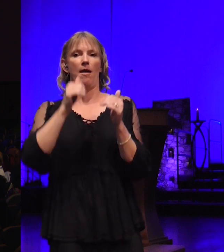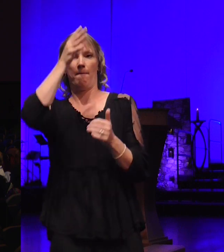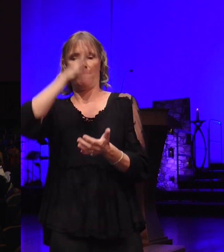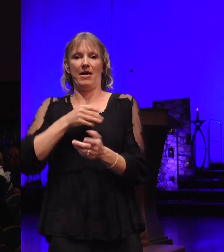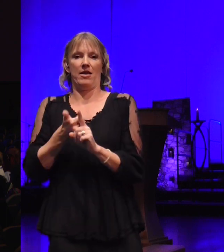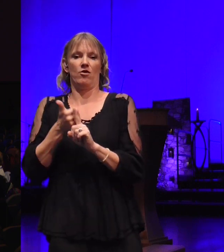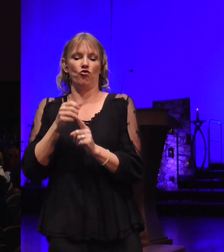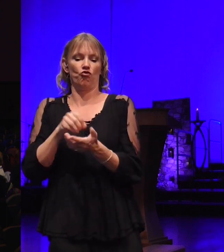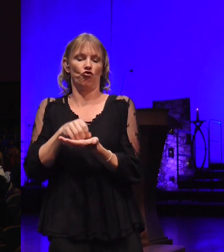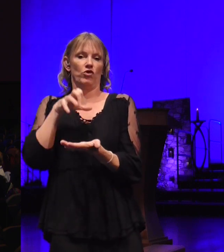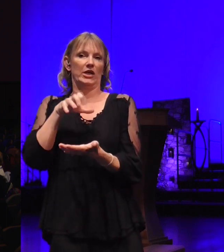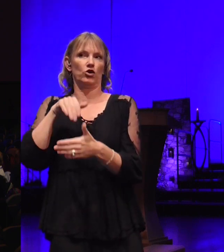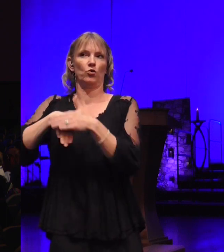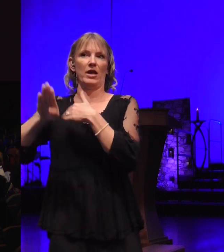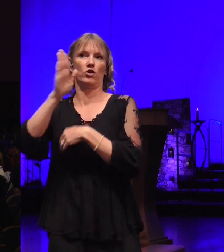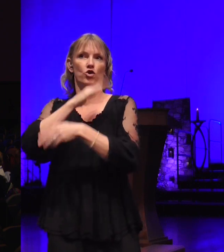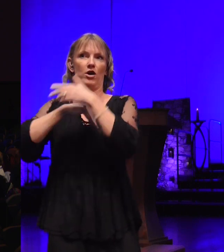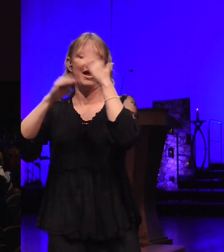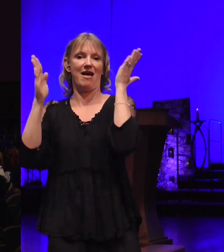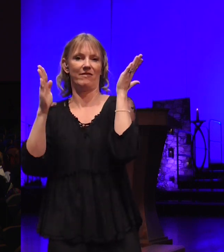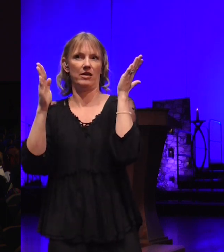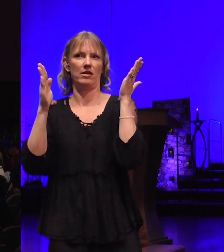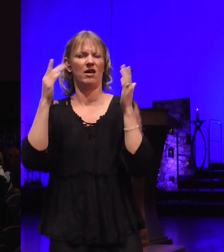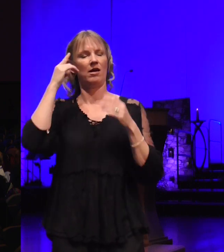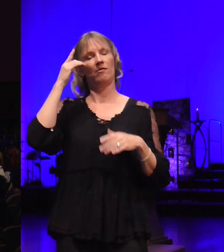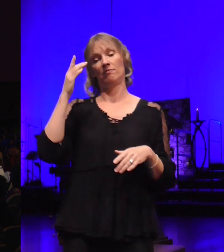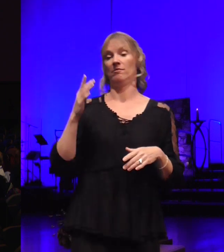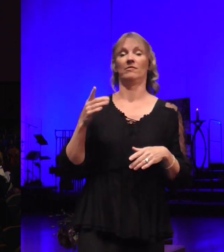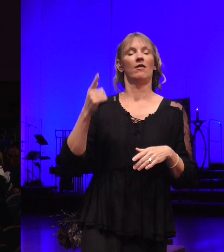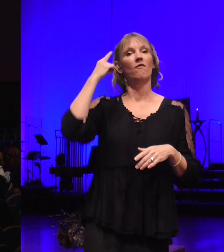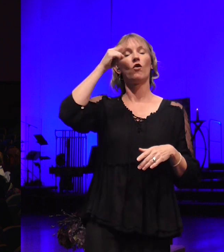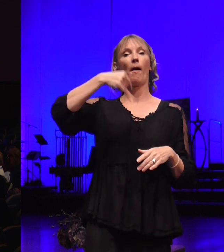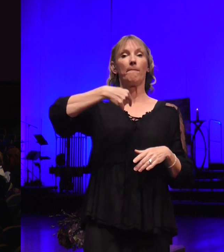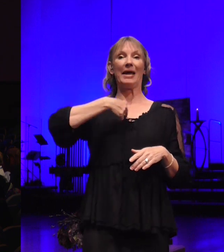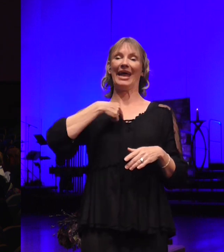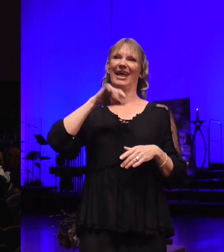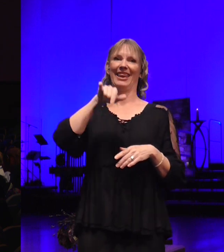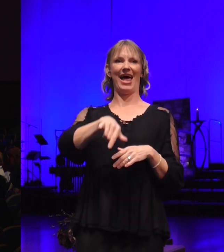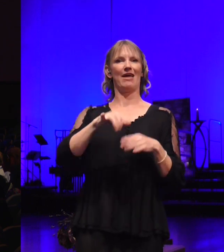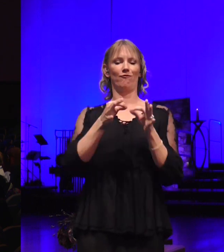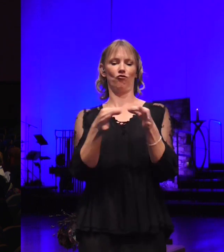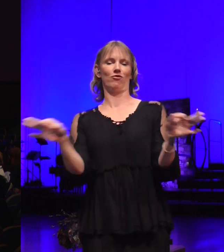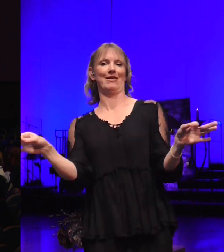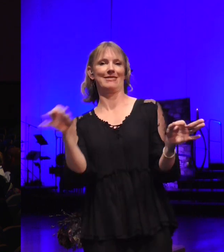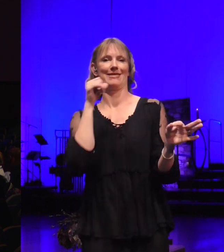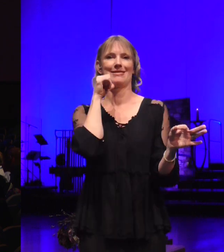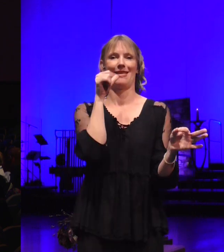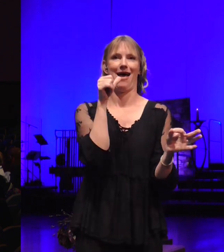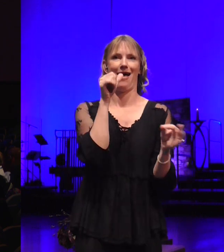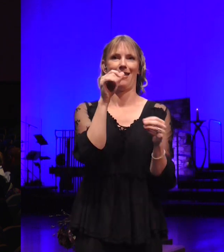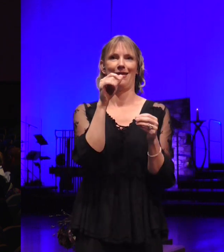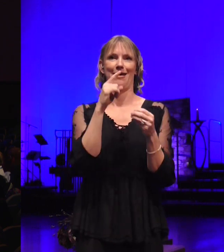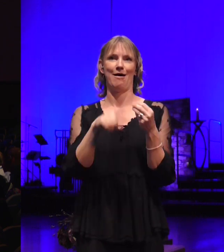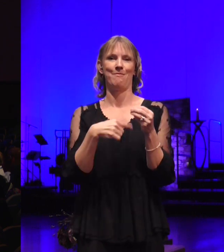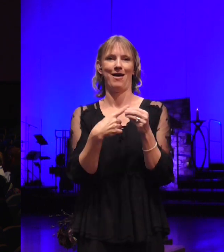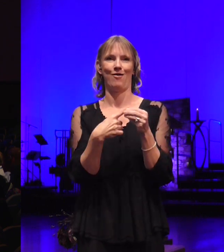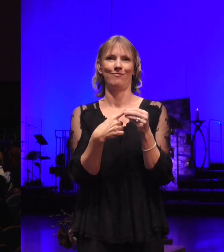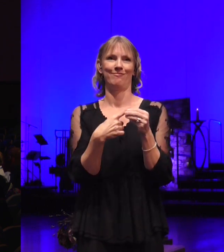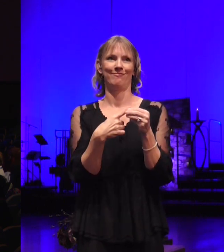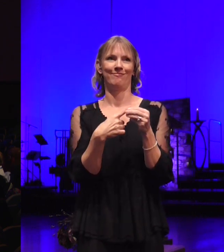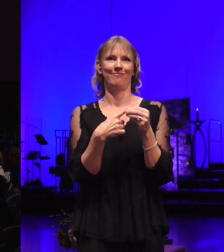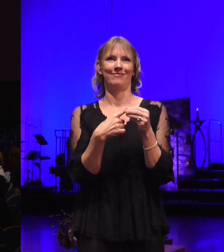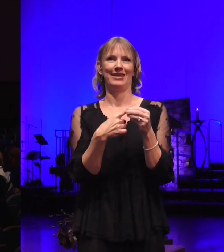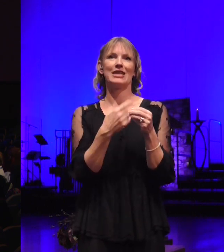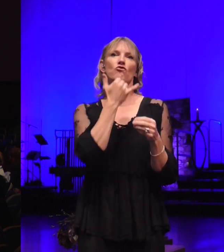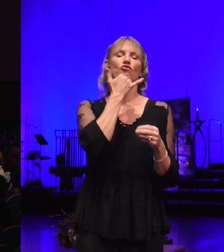heaven. And for me, at a deeper level, this saying isn't about saying it's wrong